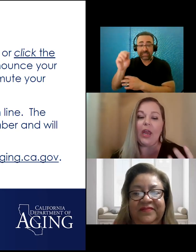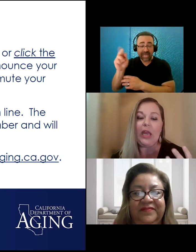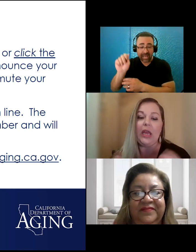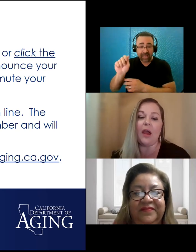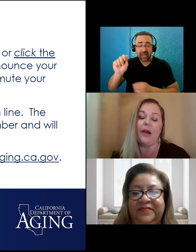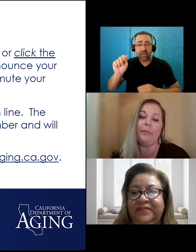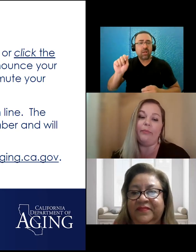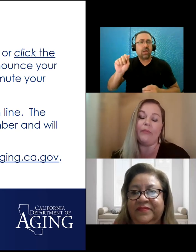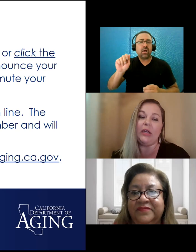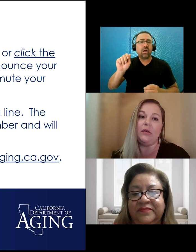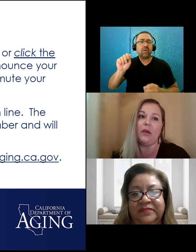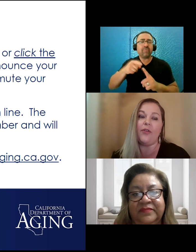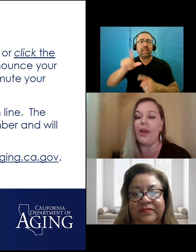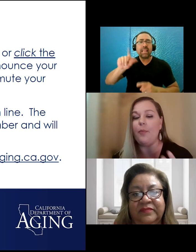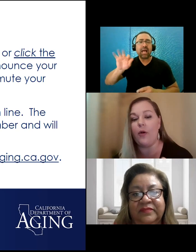Are there any